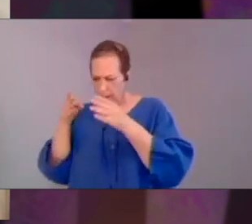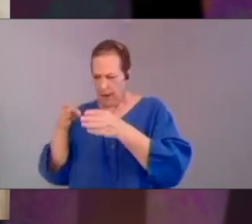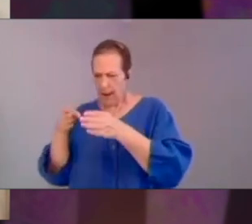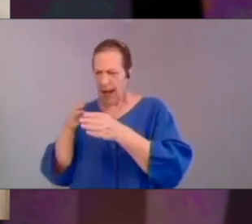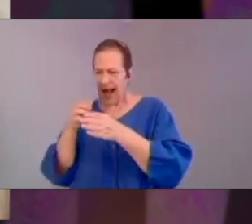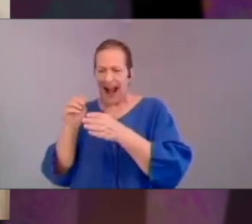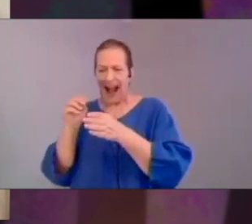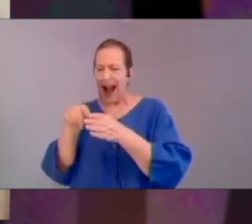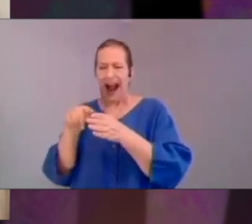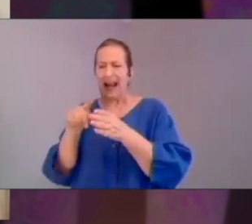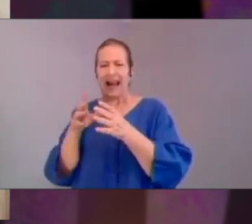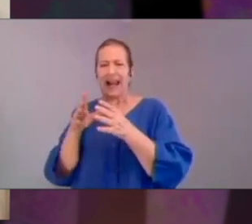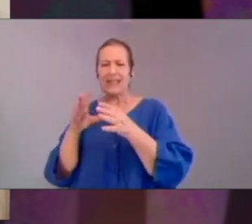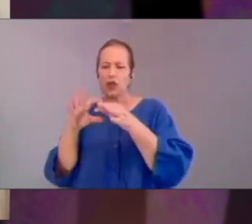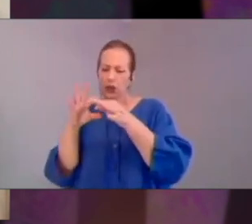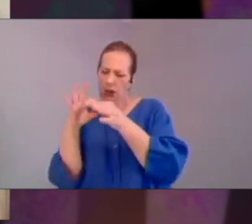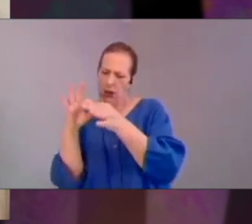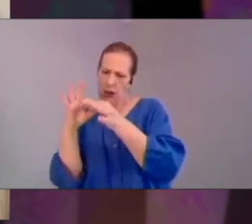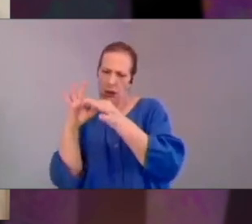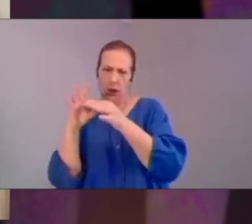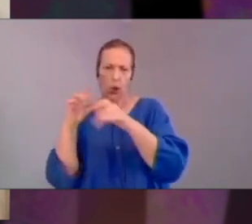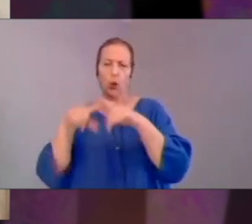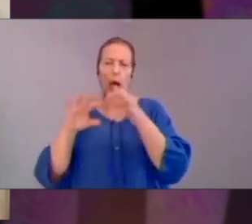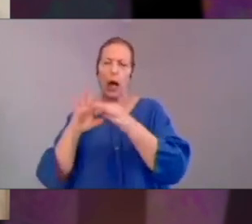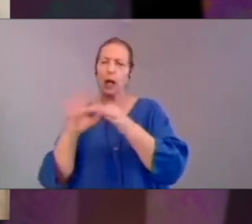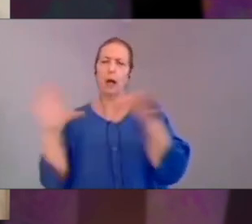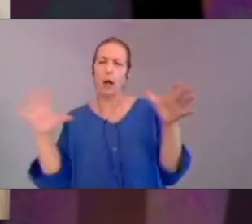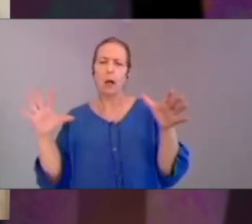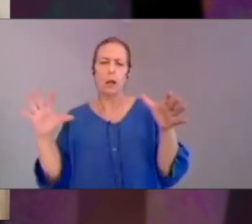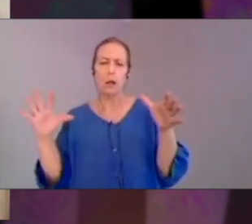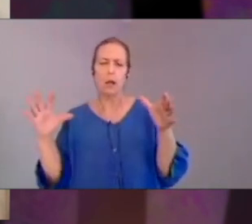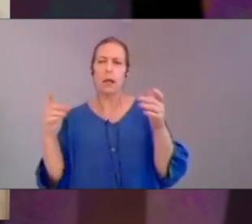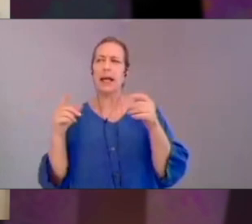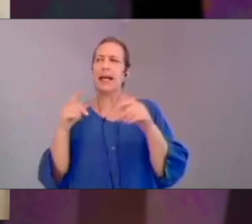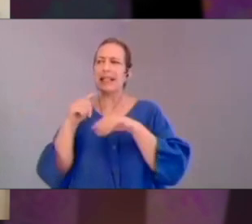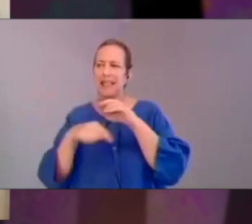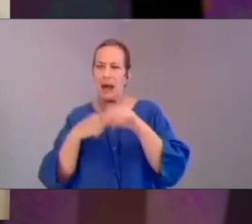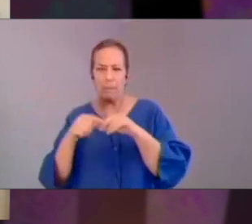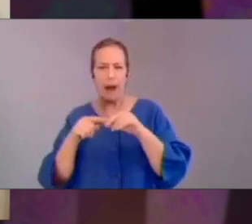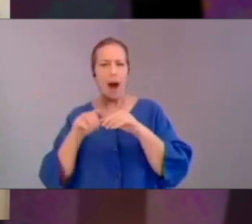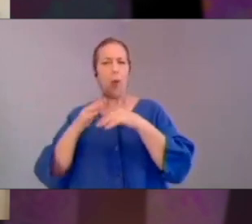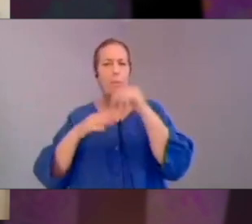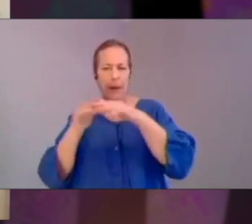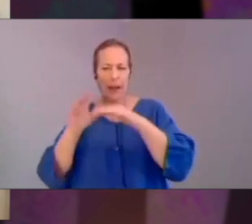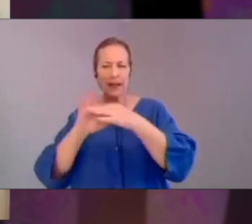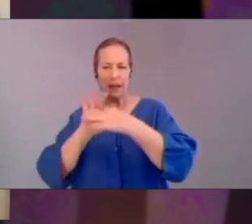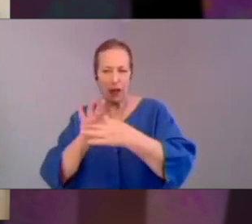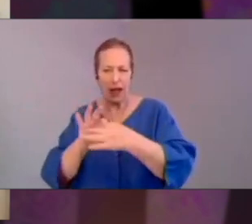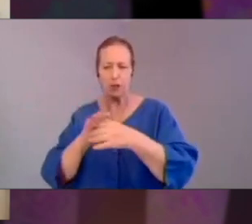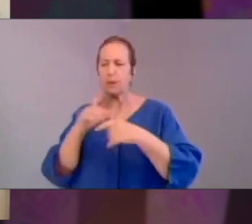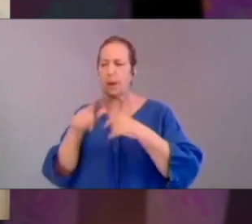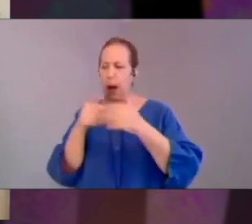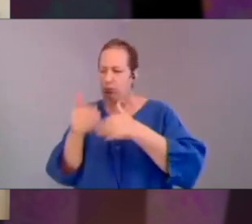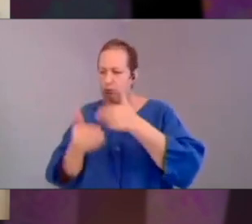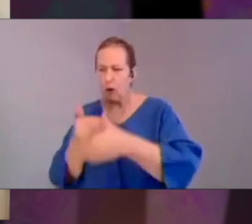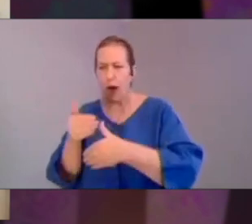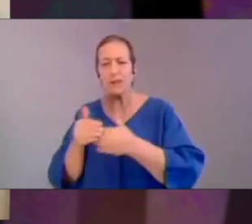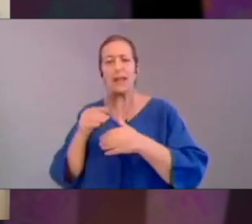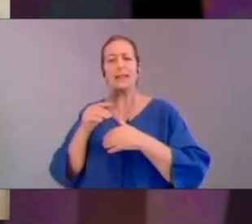to that sense of relationship building, process, and the unknown, and